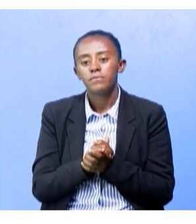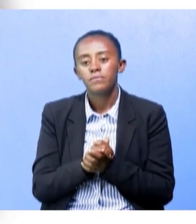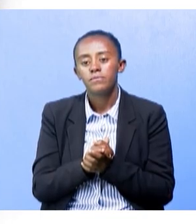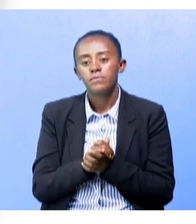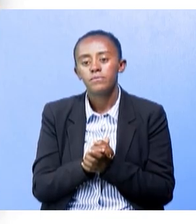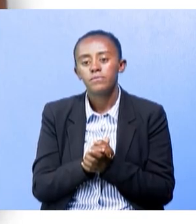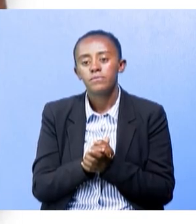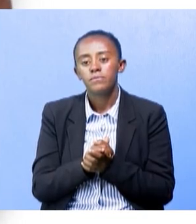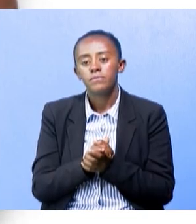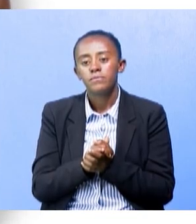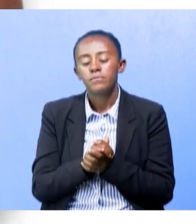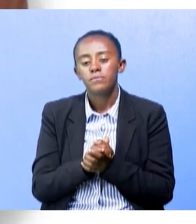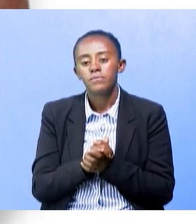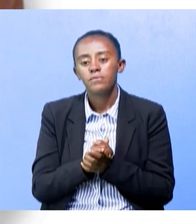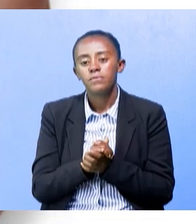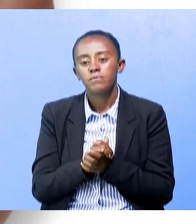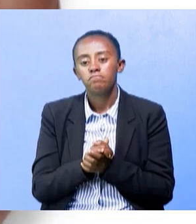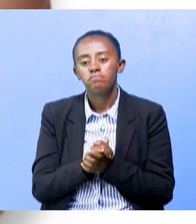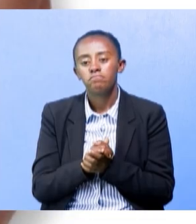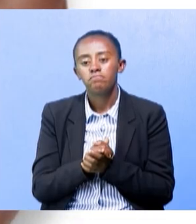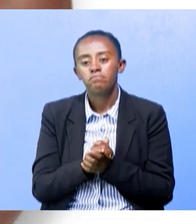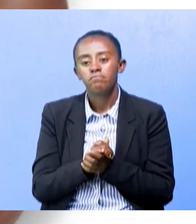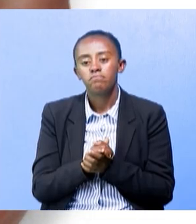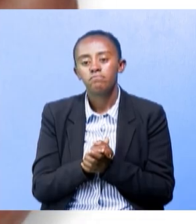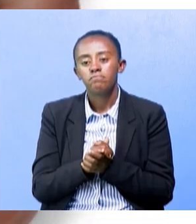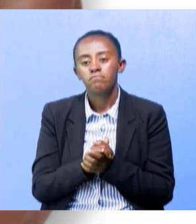I didn't pass.